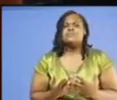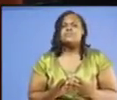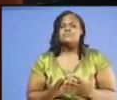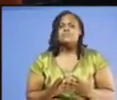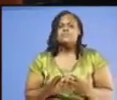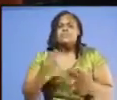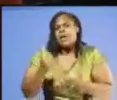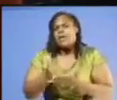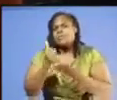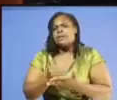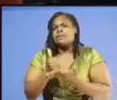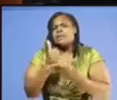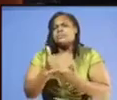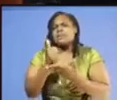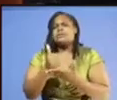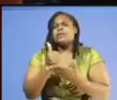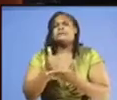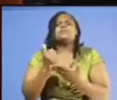it.